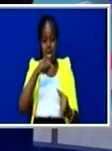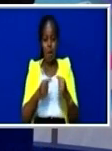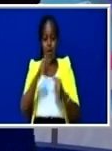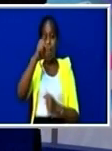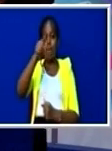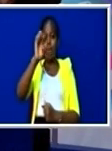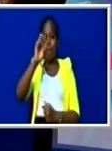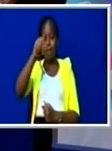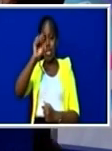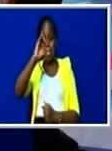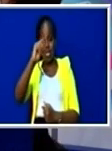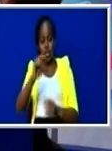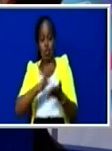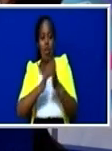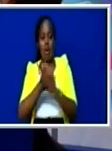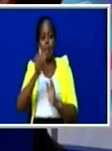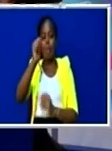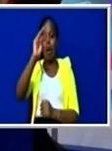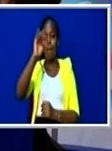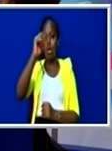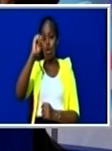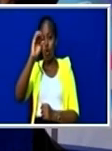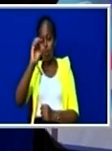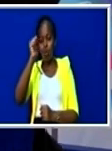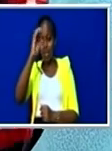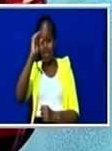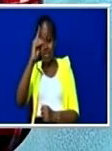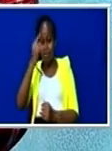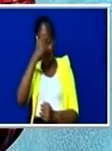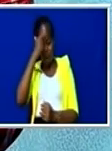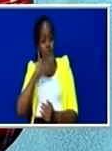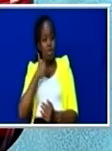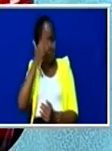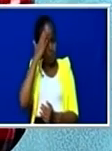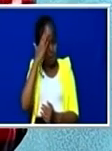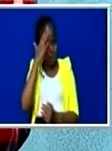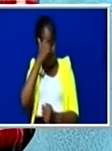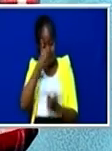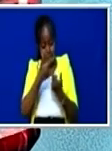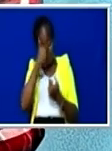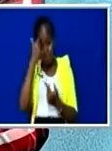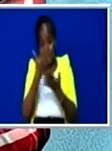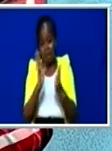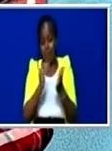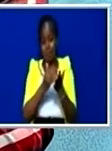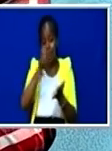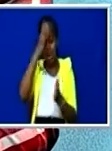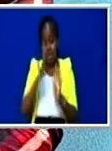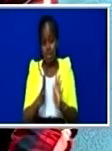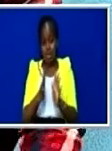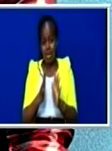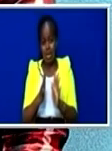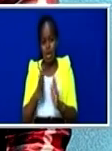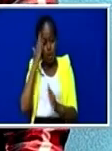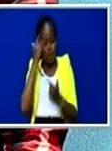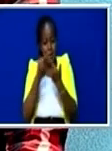was looking for, because I'm sure there's some learners, they know what happens, but now how you describe it is what now makes them